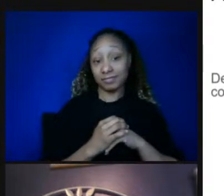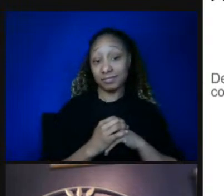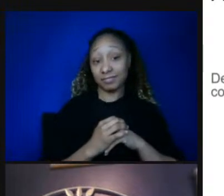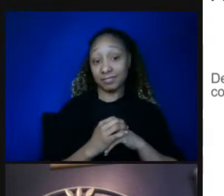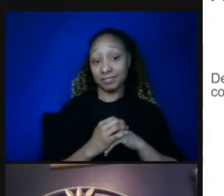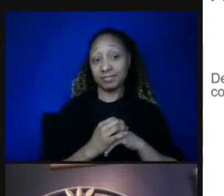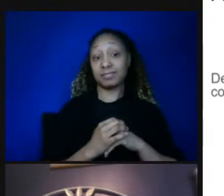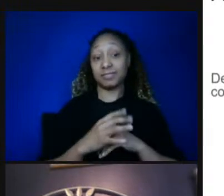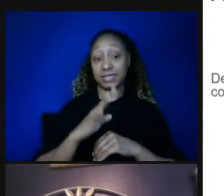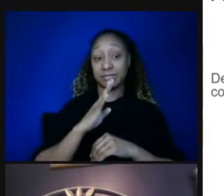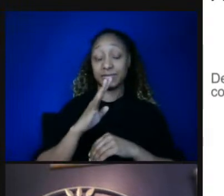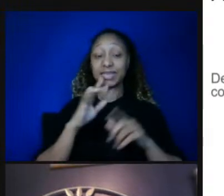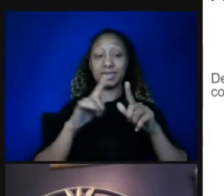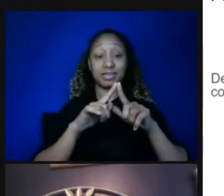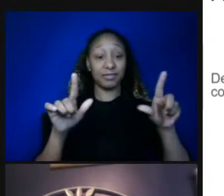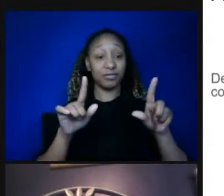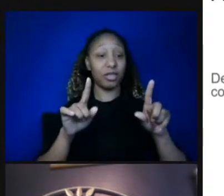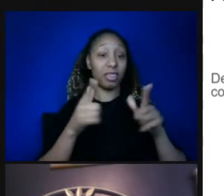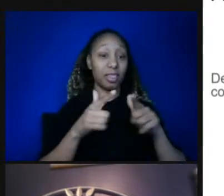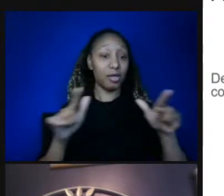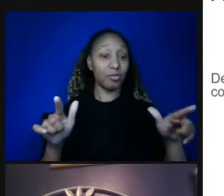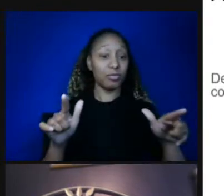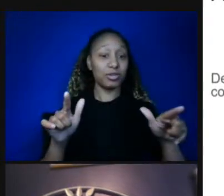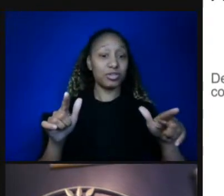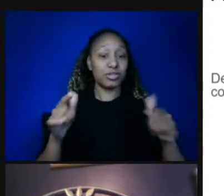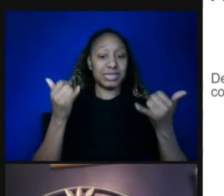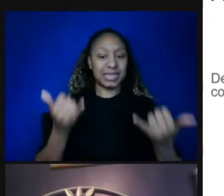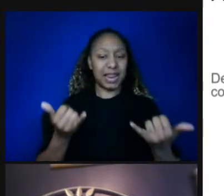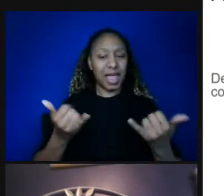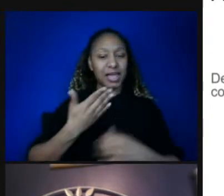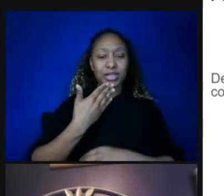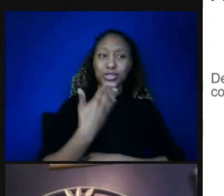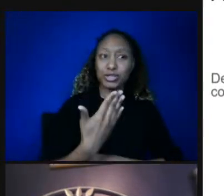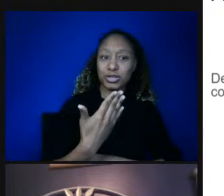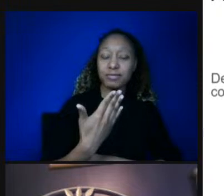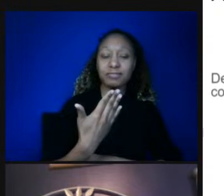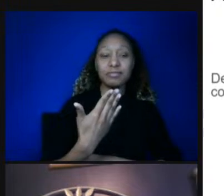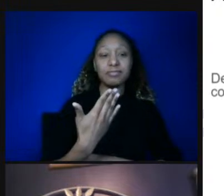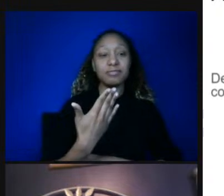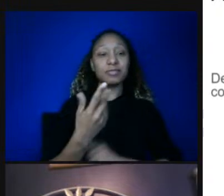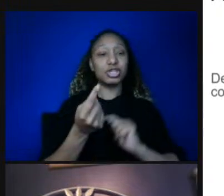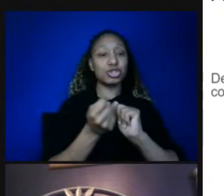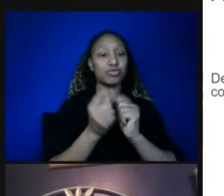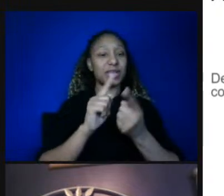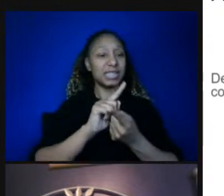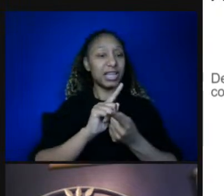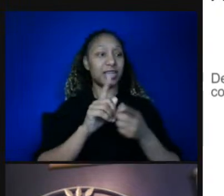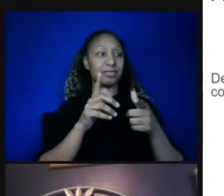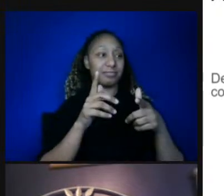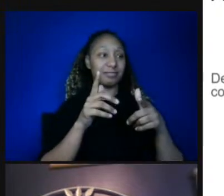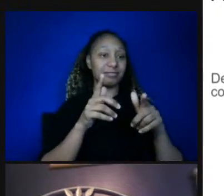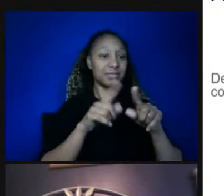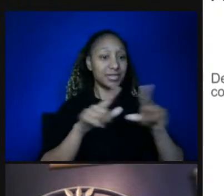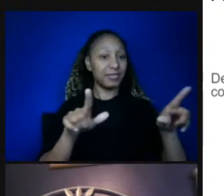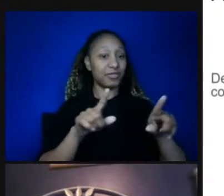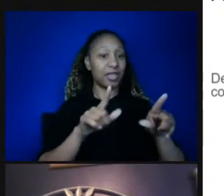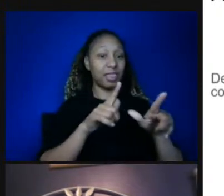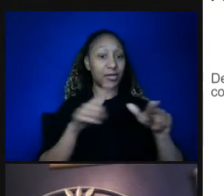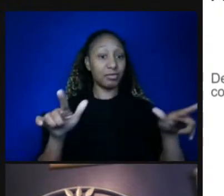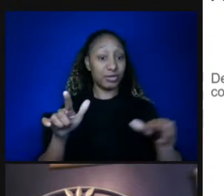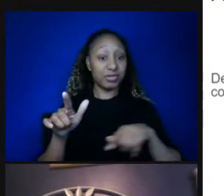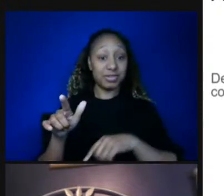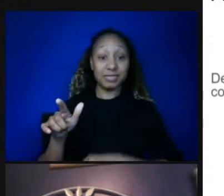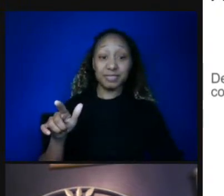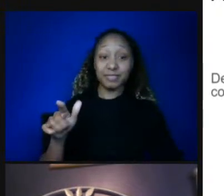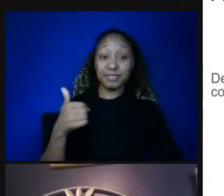Wakasko swing walikishku. The day is good. My name is Drew Shuptar-Rayvis. I